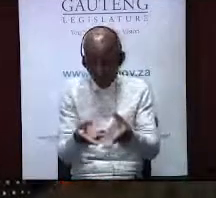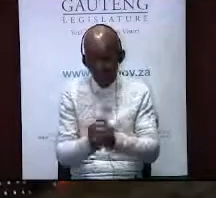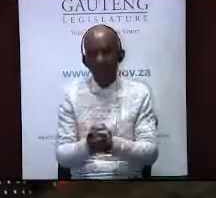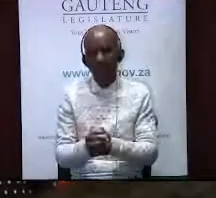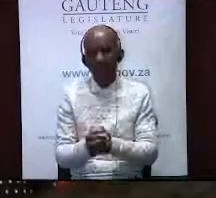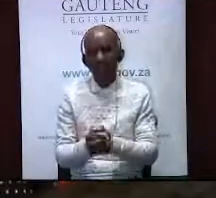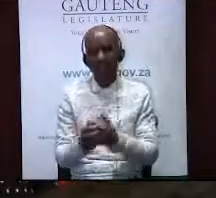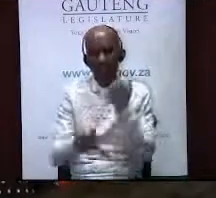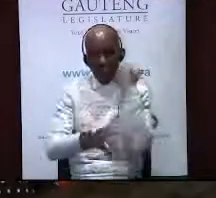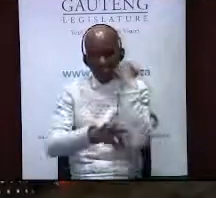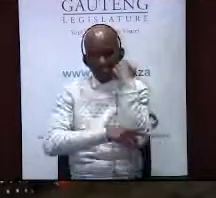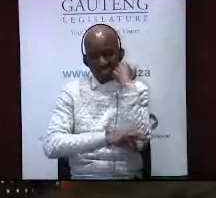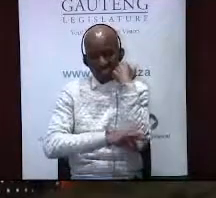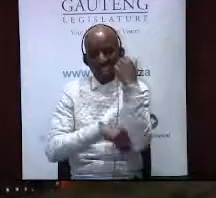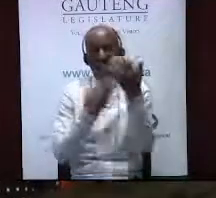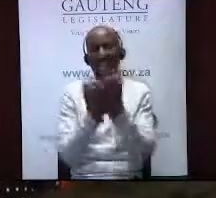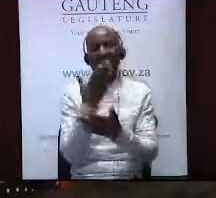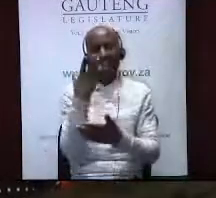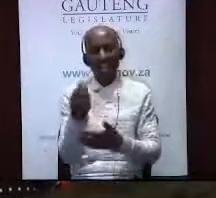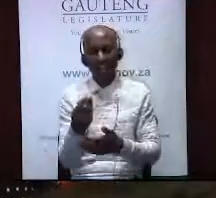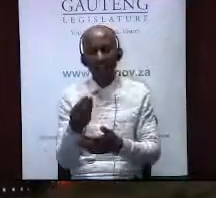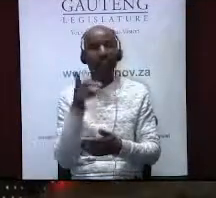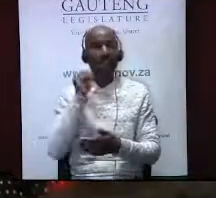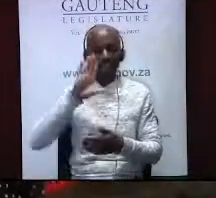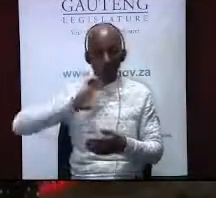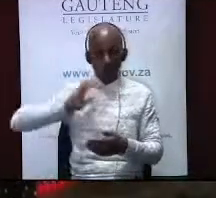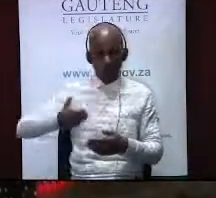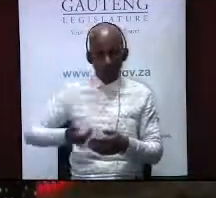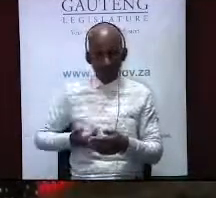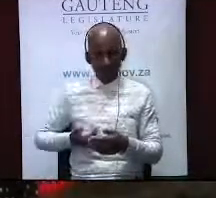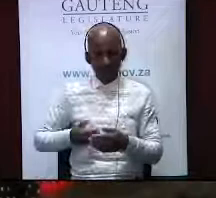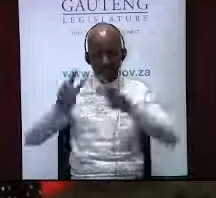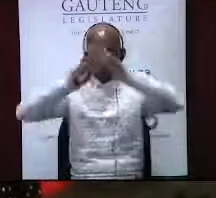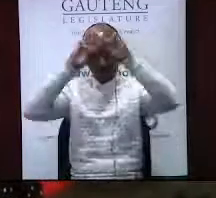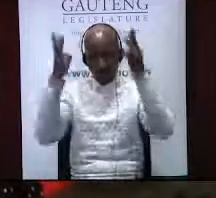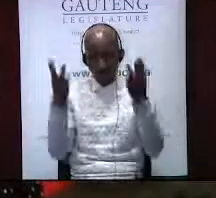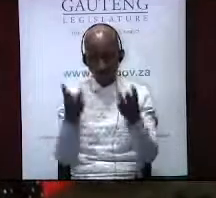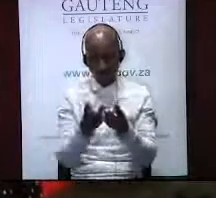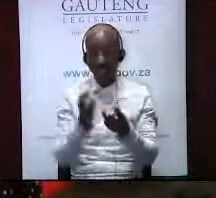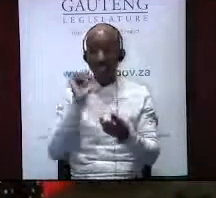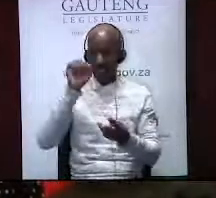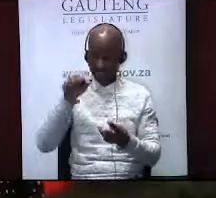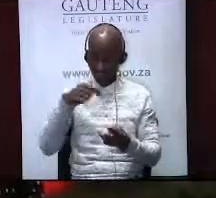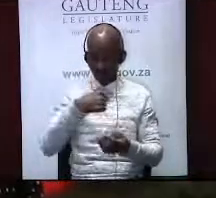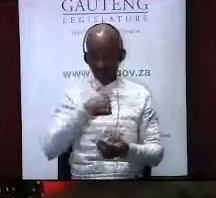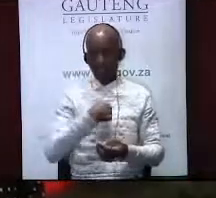that we could be able to have men and women on earth. So for me,